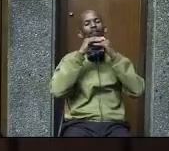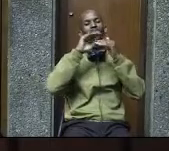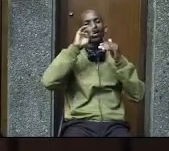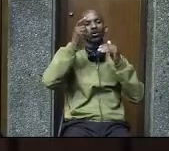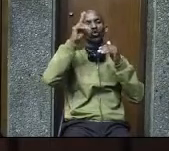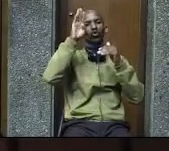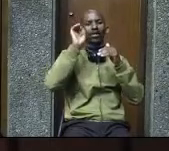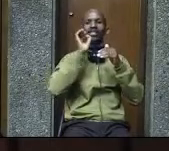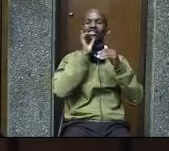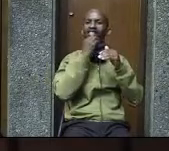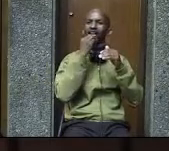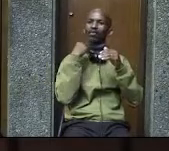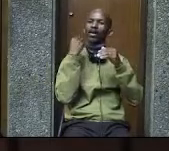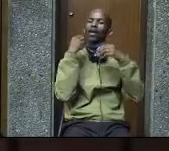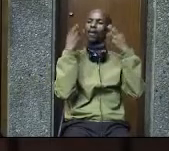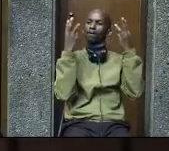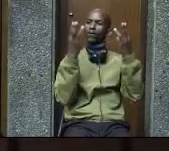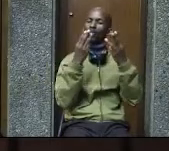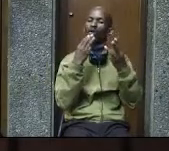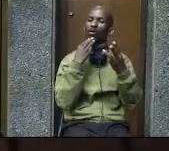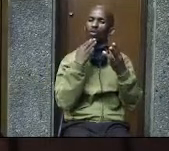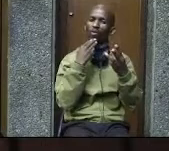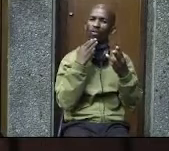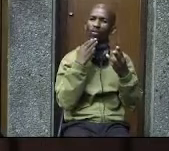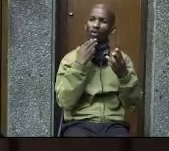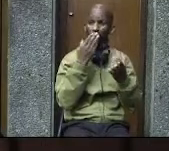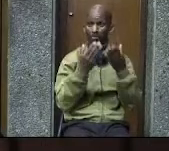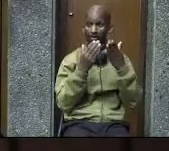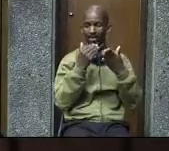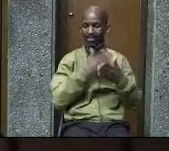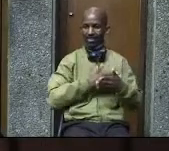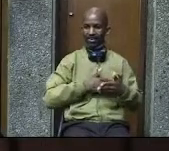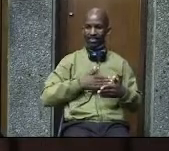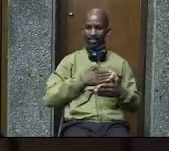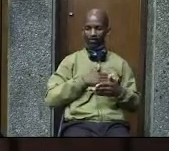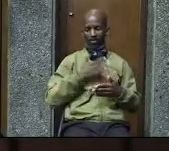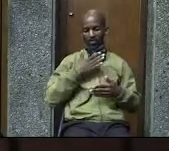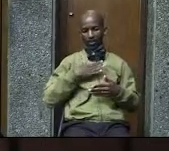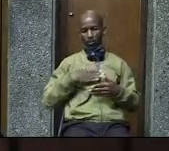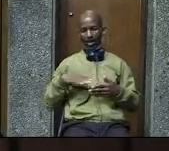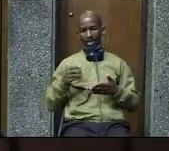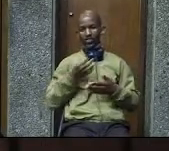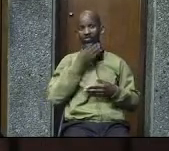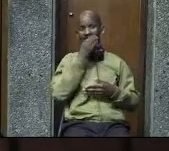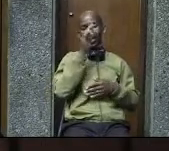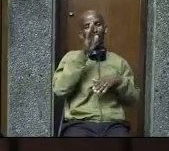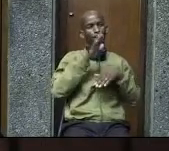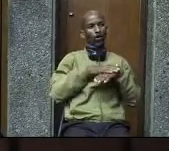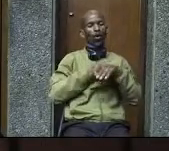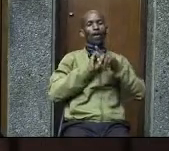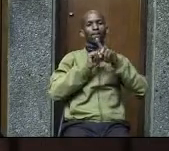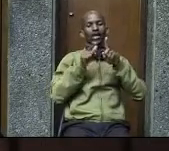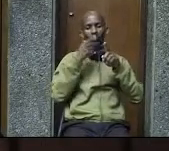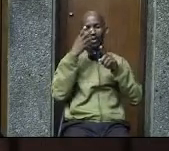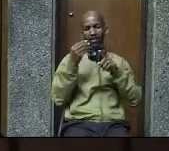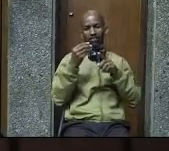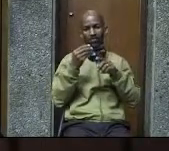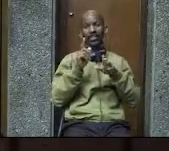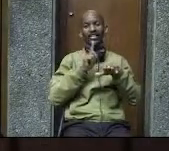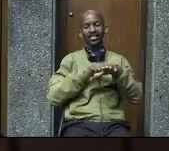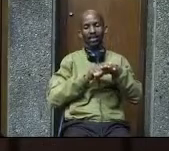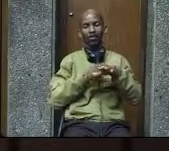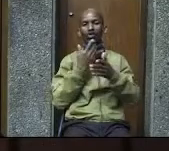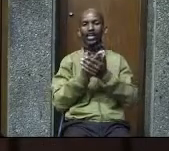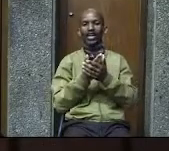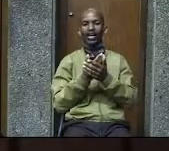wila bua hore hona le batho ba bang ba ile hore maybe ba feela hore they wanted to say more, but hona le chance ya hore